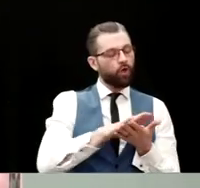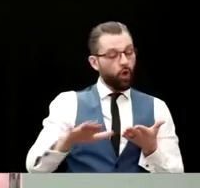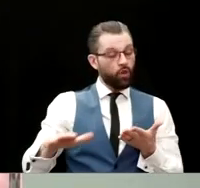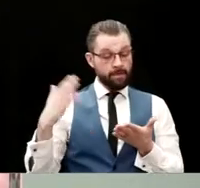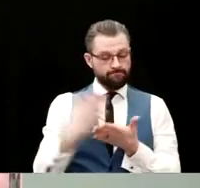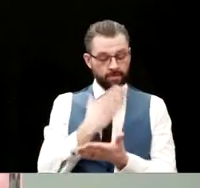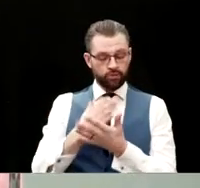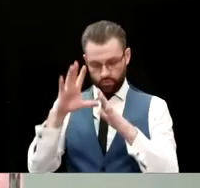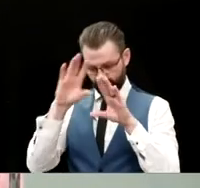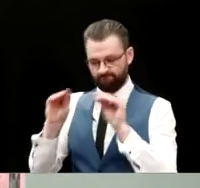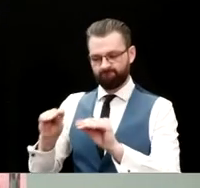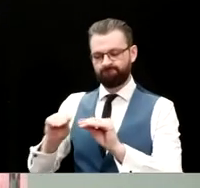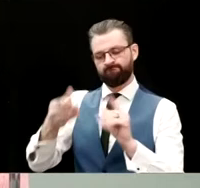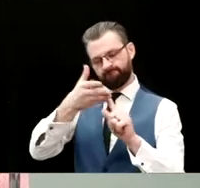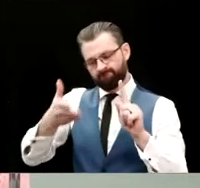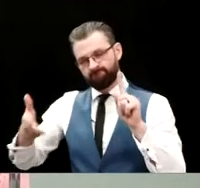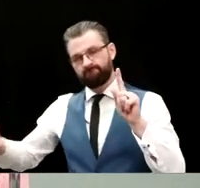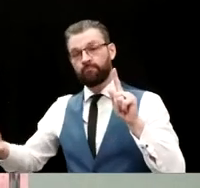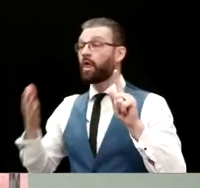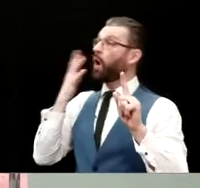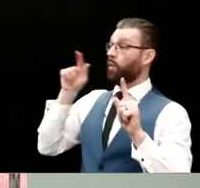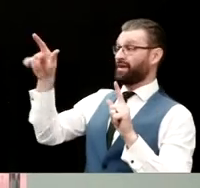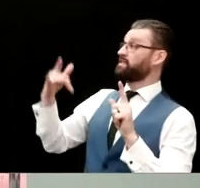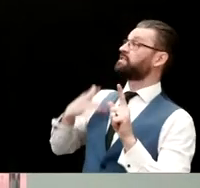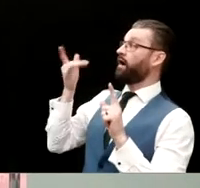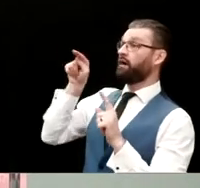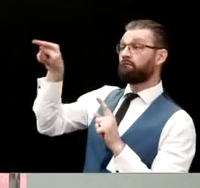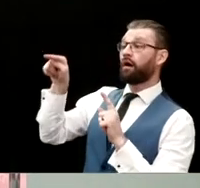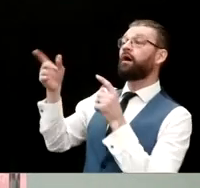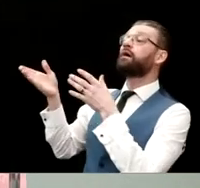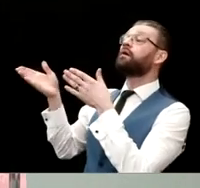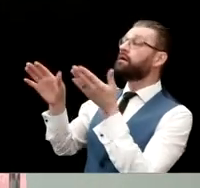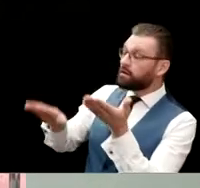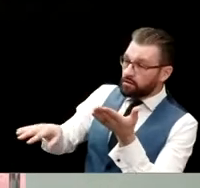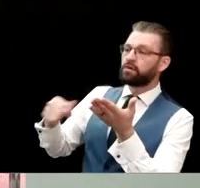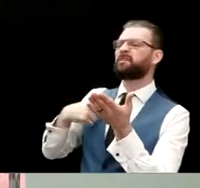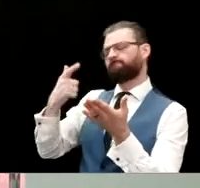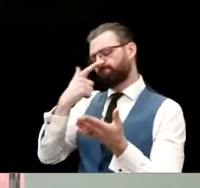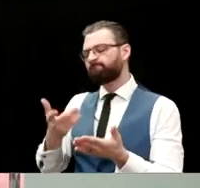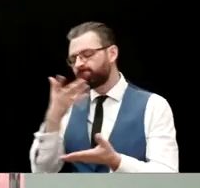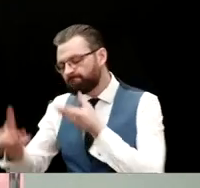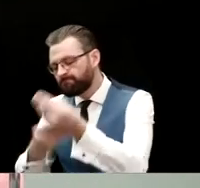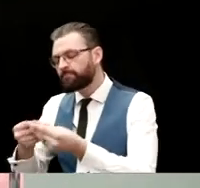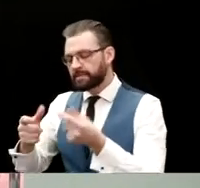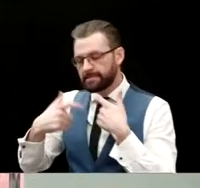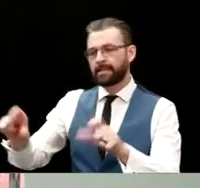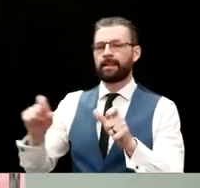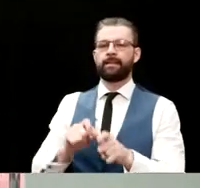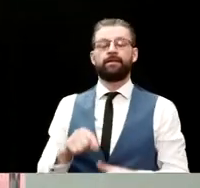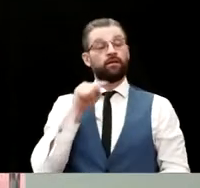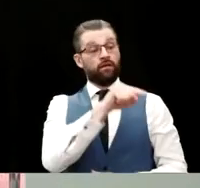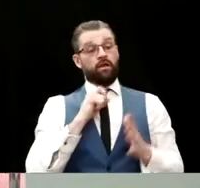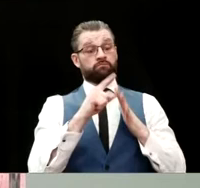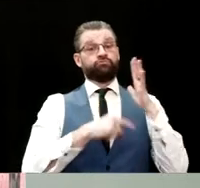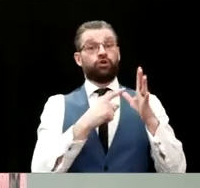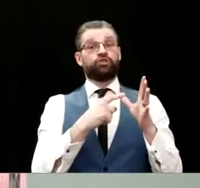of Holocaust education even when survivors are no longer able to share their testimony. I found the project to